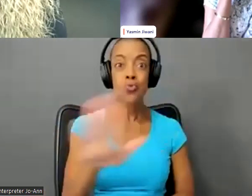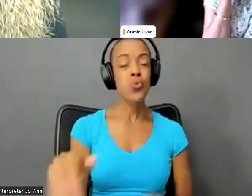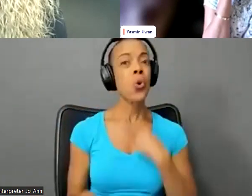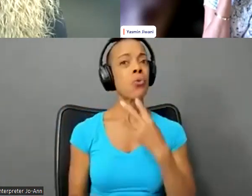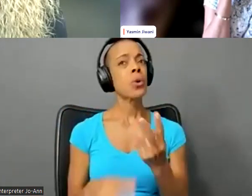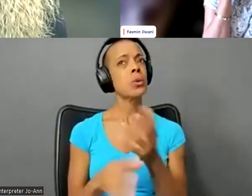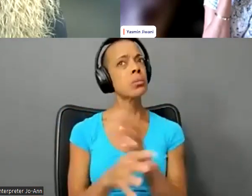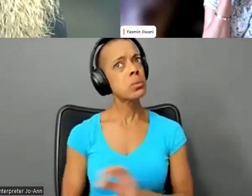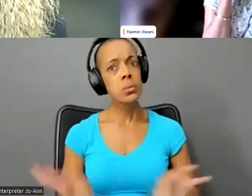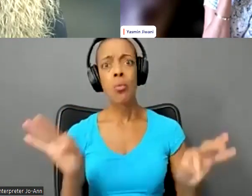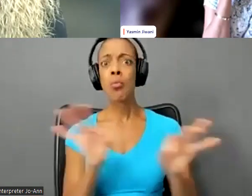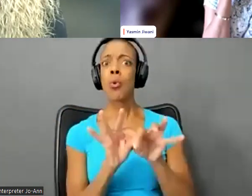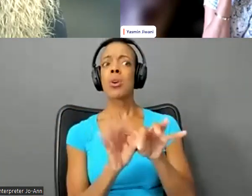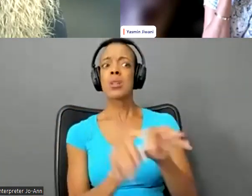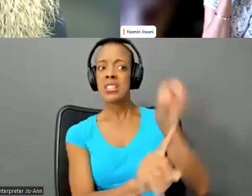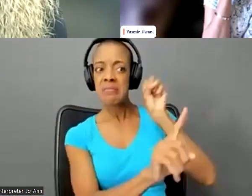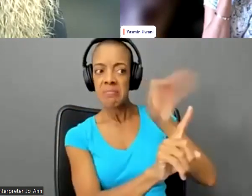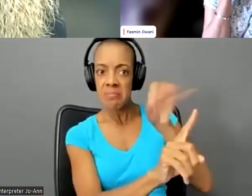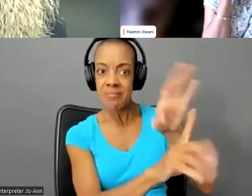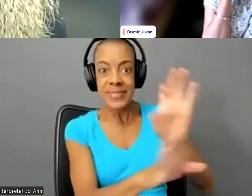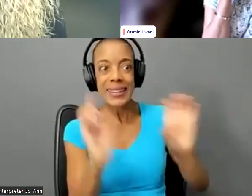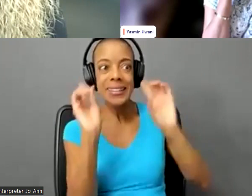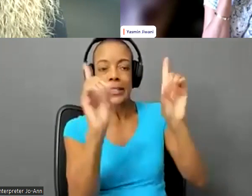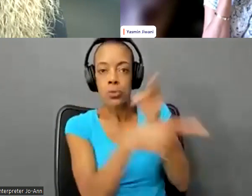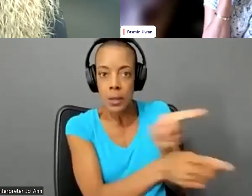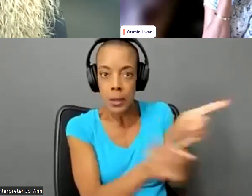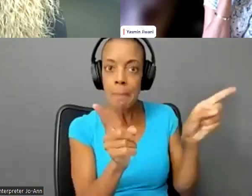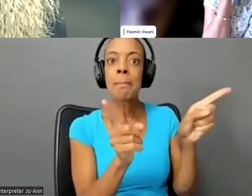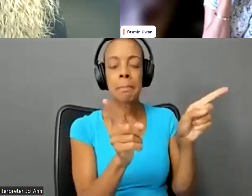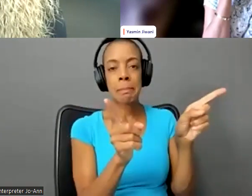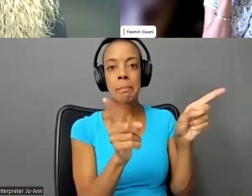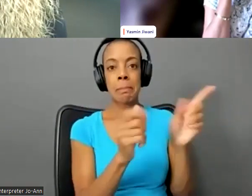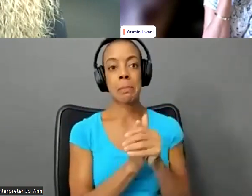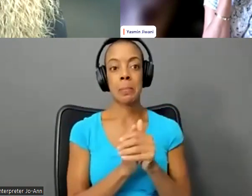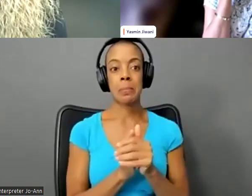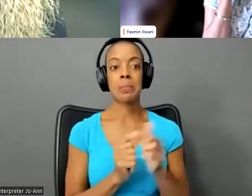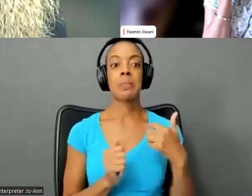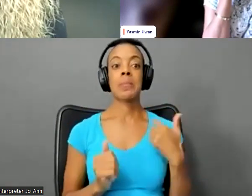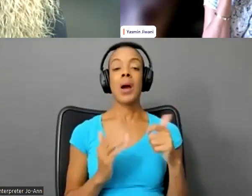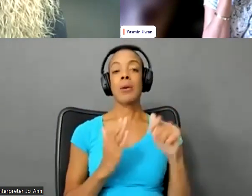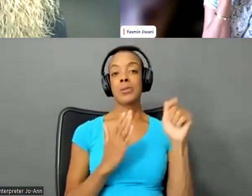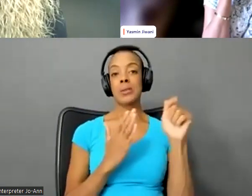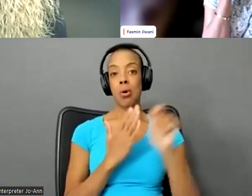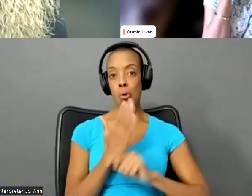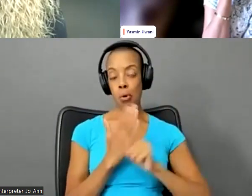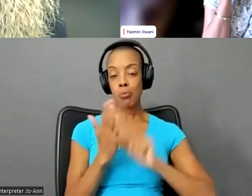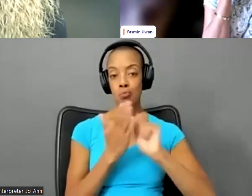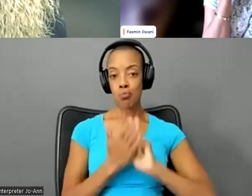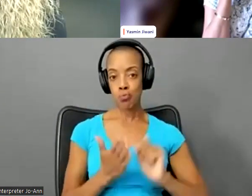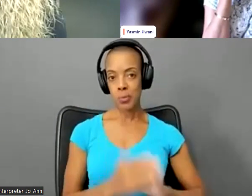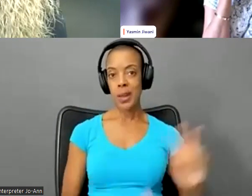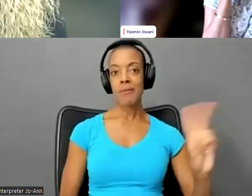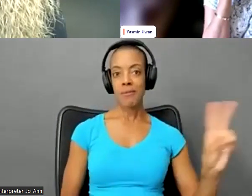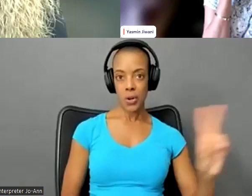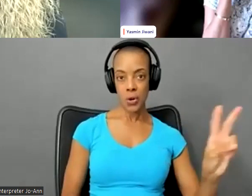at shaping how media end up framing. As a columnist many years ago in Vancouver, writing about the